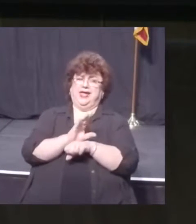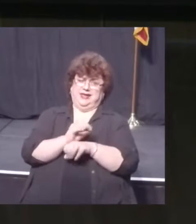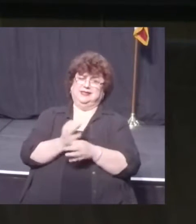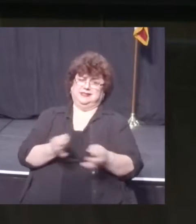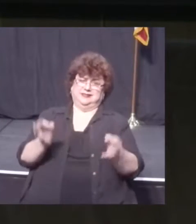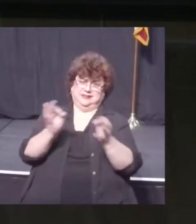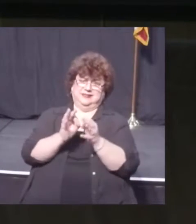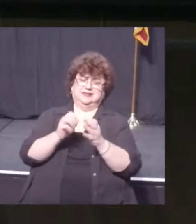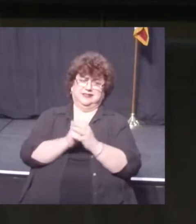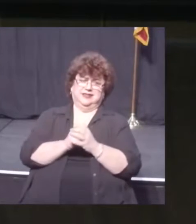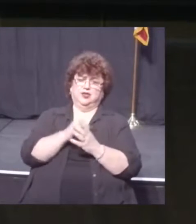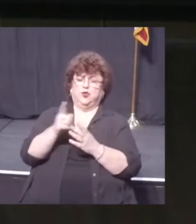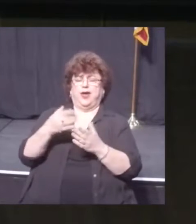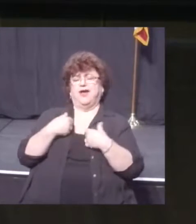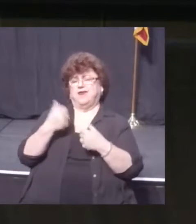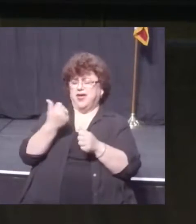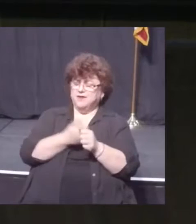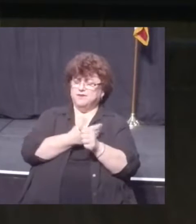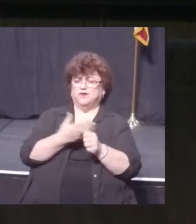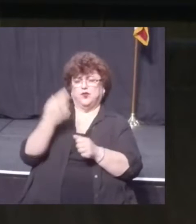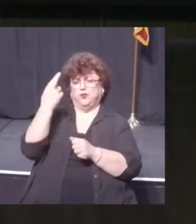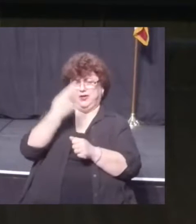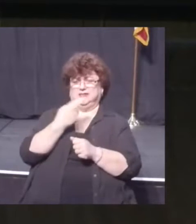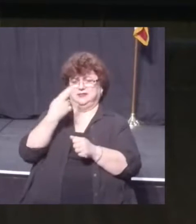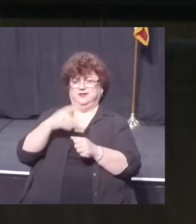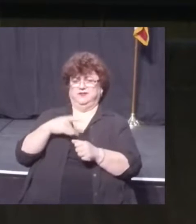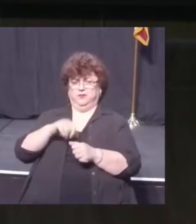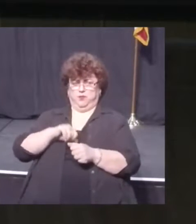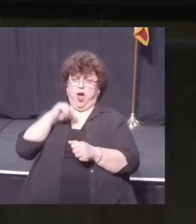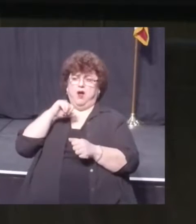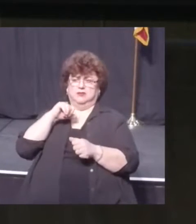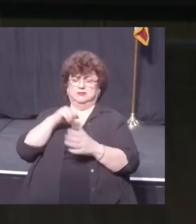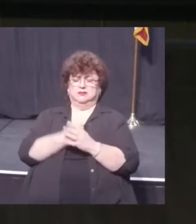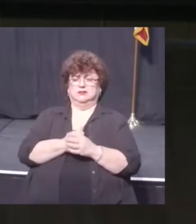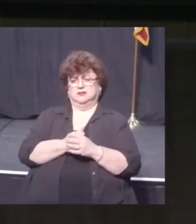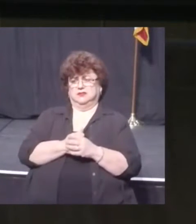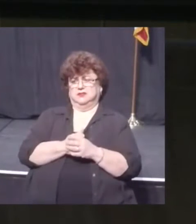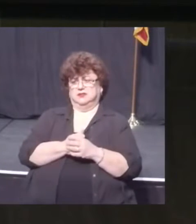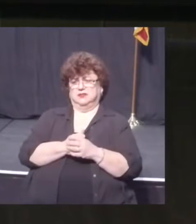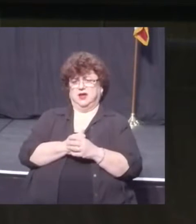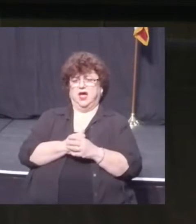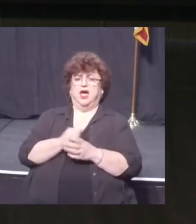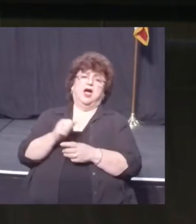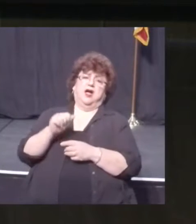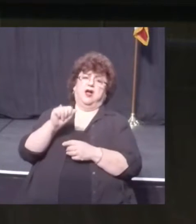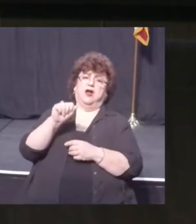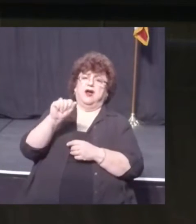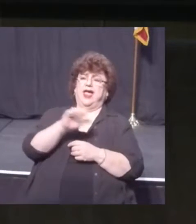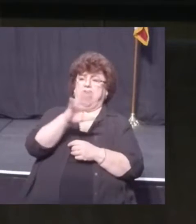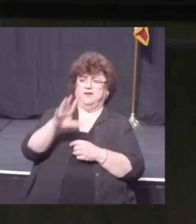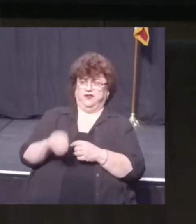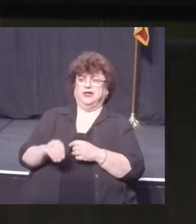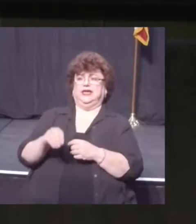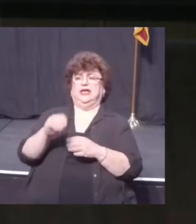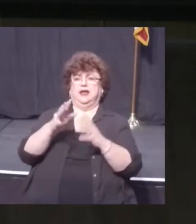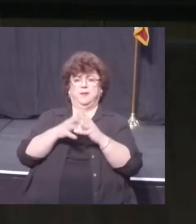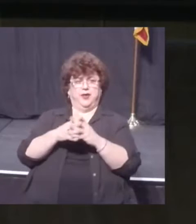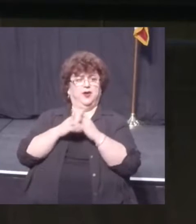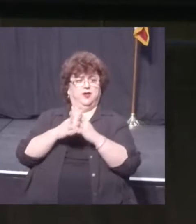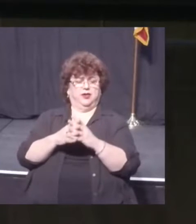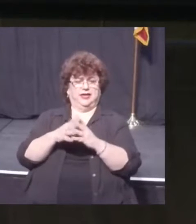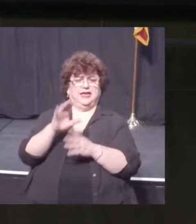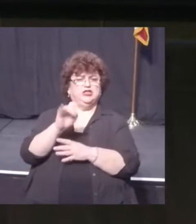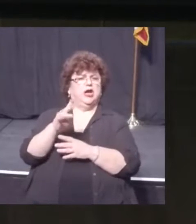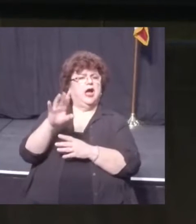it matters. You have every reason to be proud. Our African American and Chicano Latino student